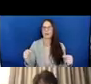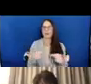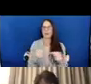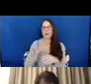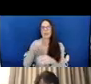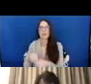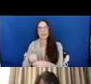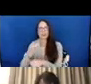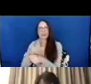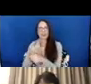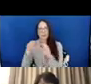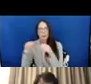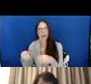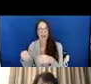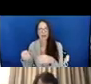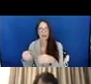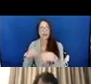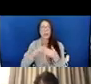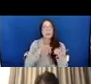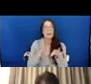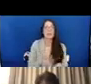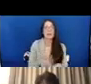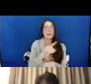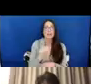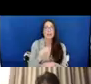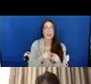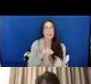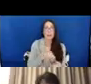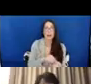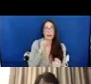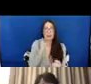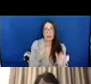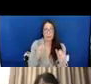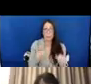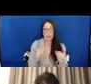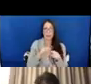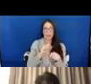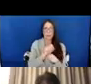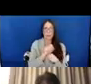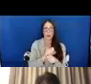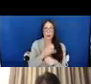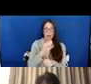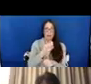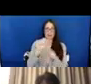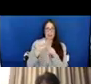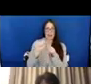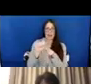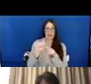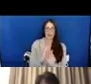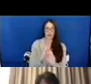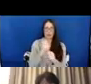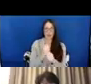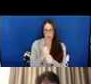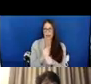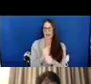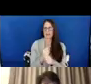By defining disability as a medical inability to work, the SSA creates a binary of labor